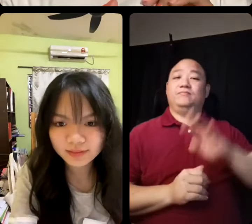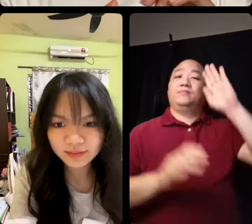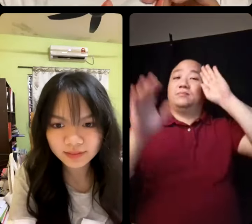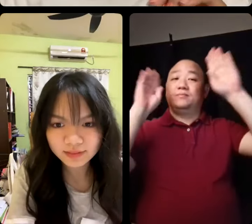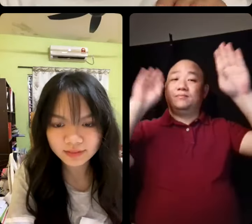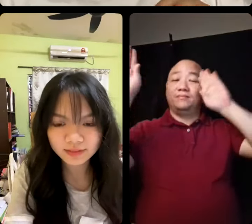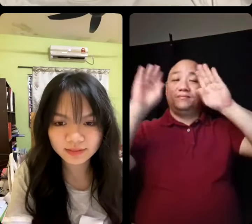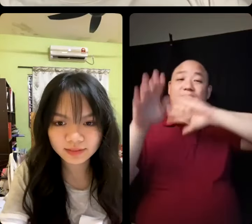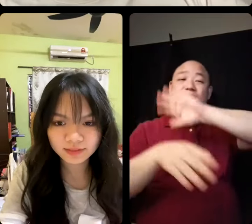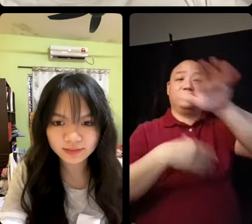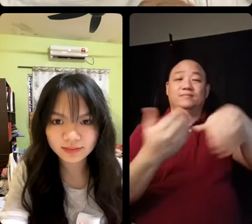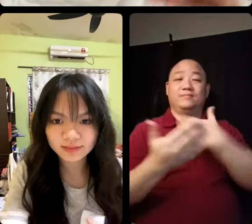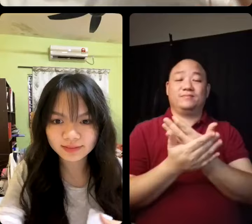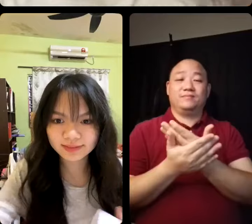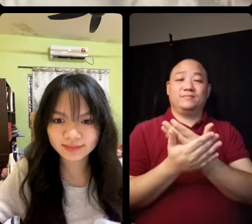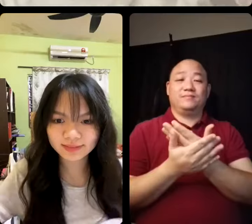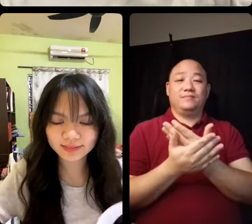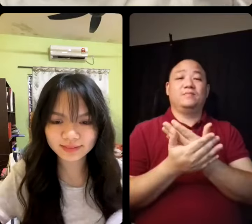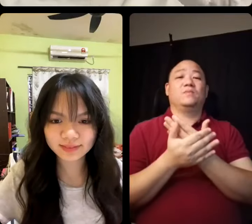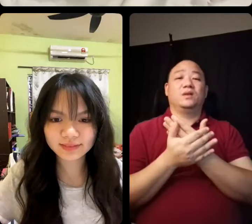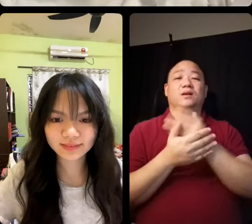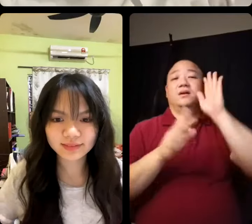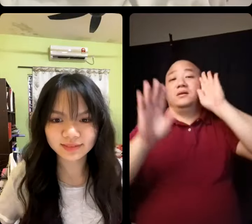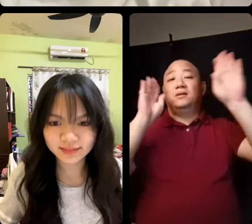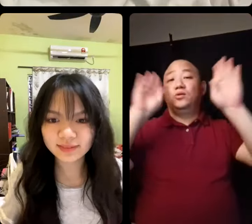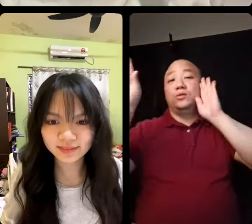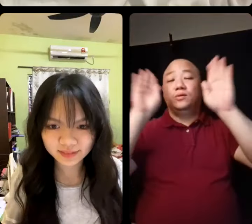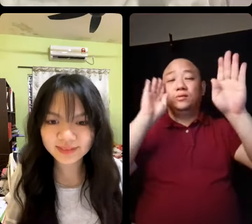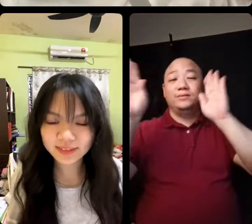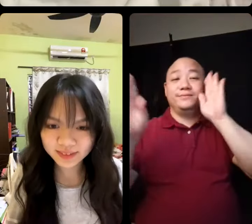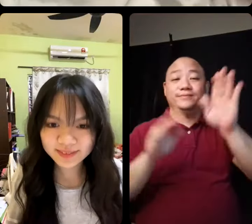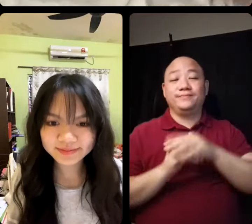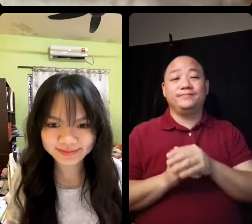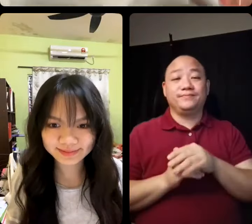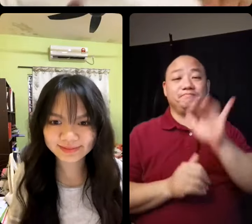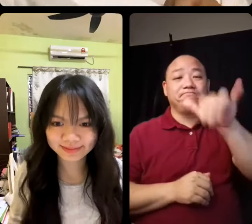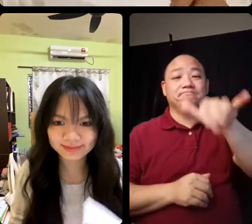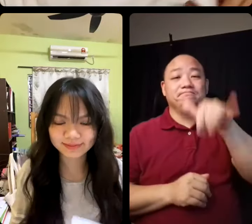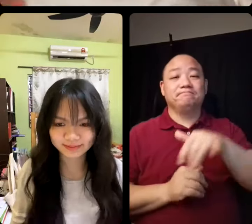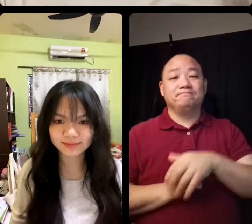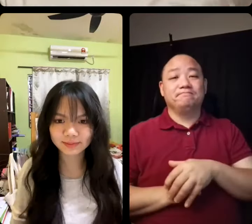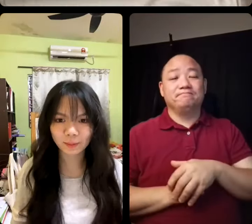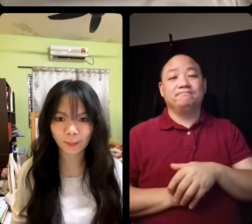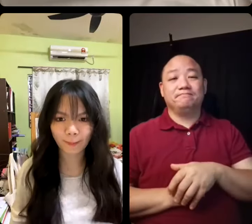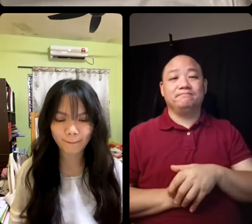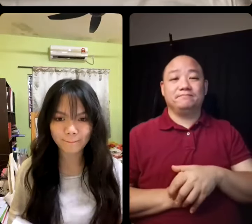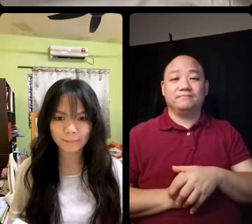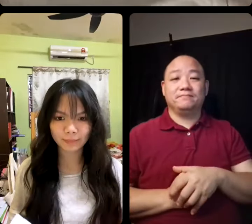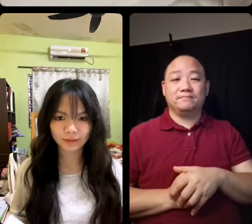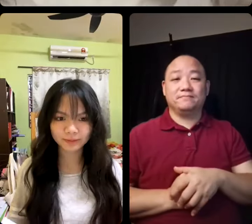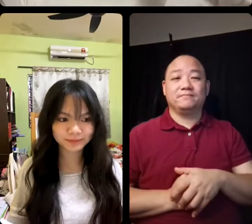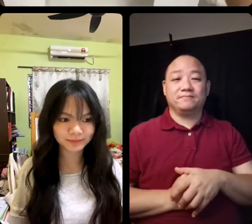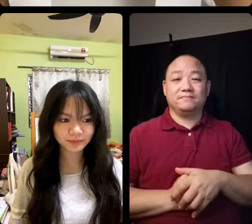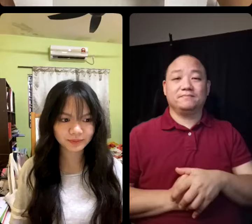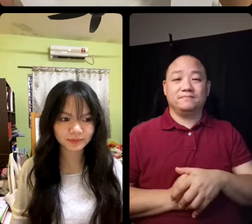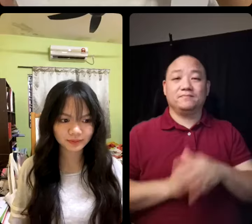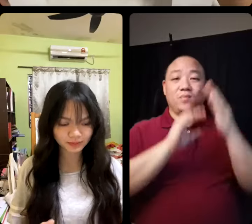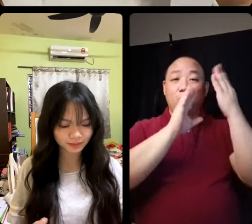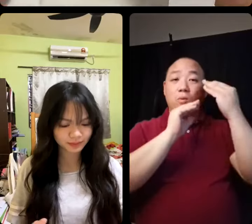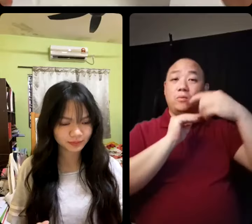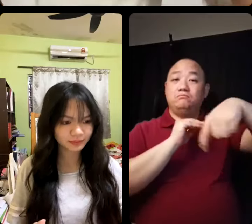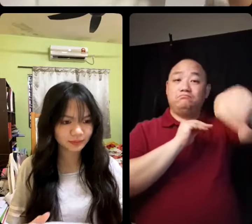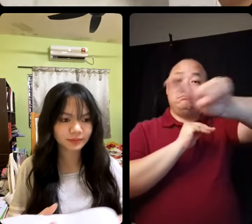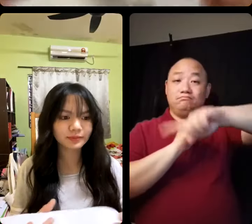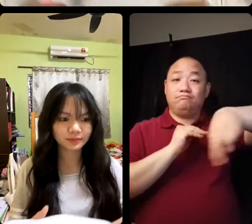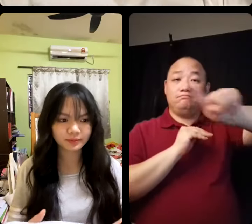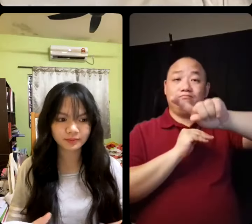Jella. Hello, hello. Okay, so yes. Alright, so hopefully you guys have ready with your paper